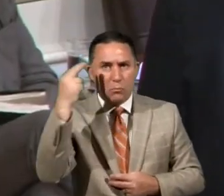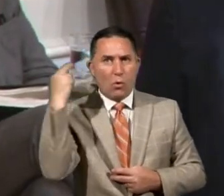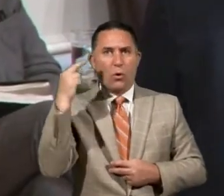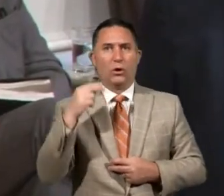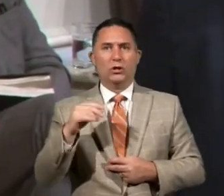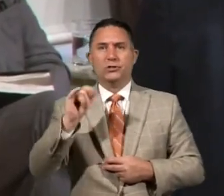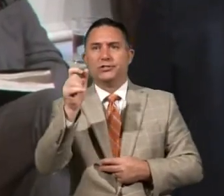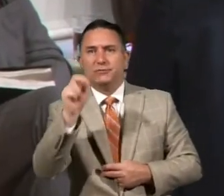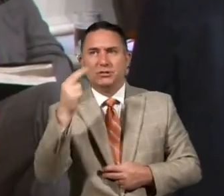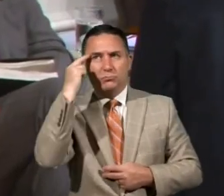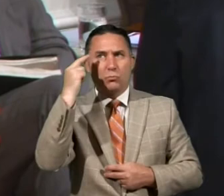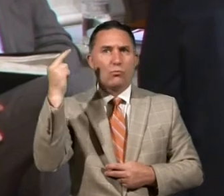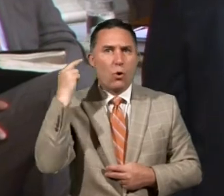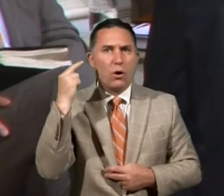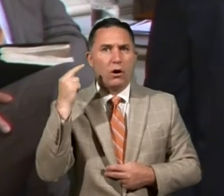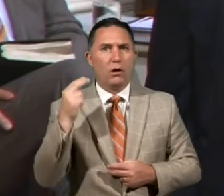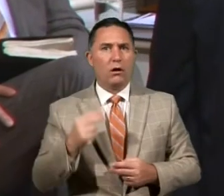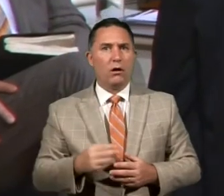Jefferson Memorial.